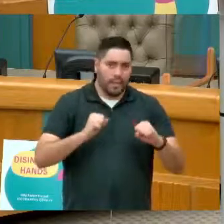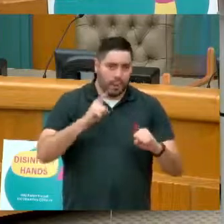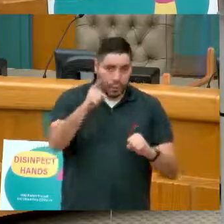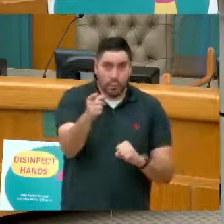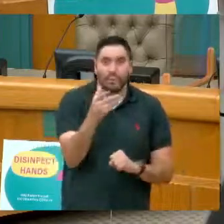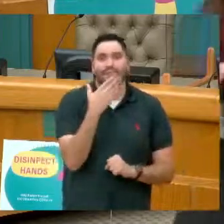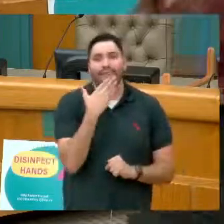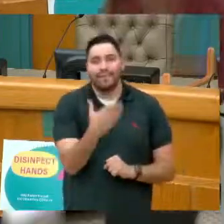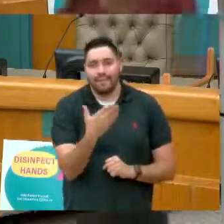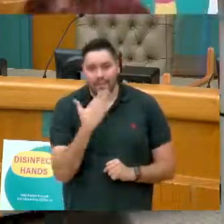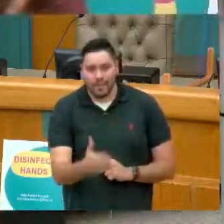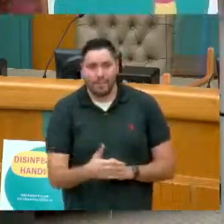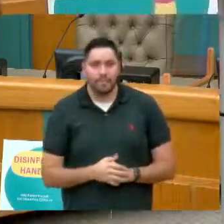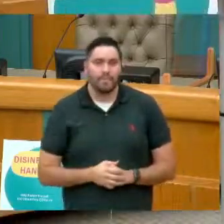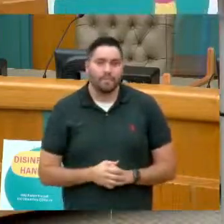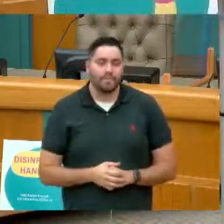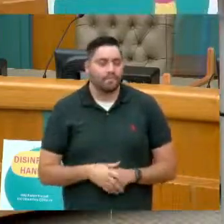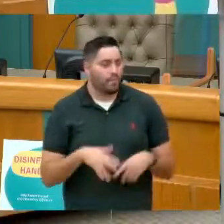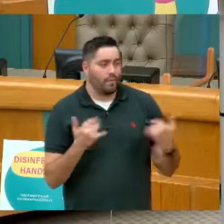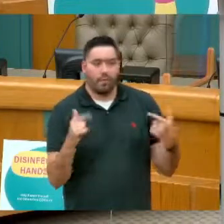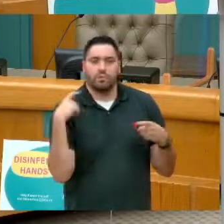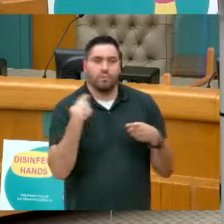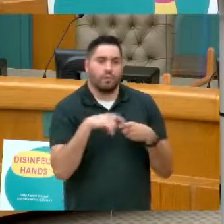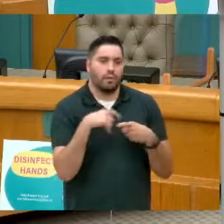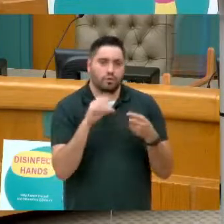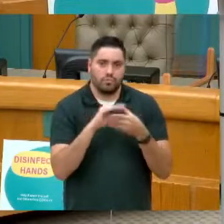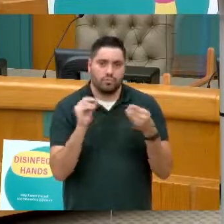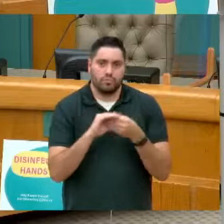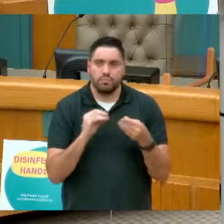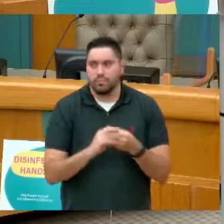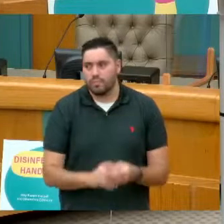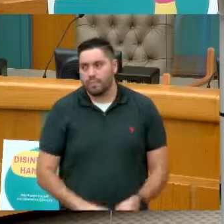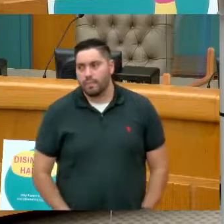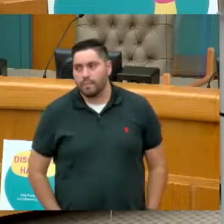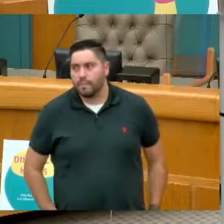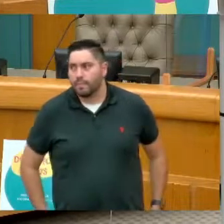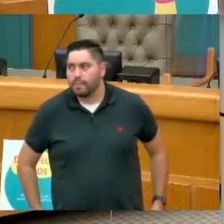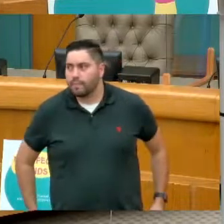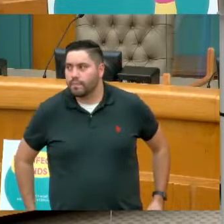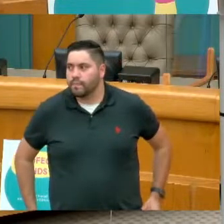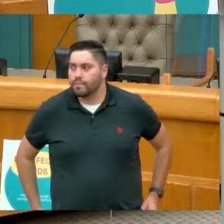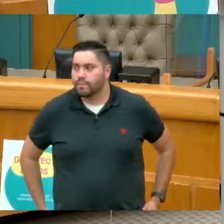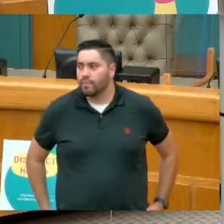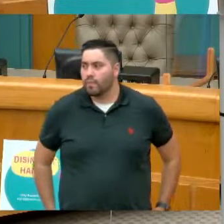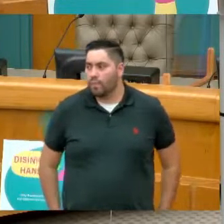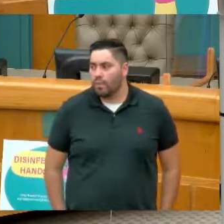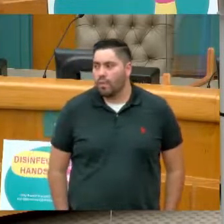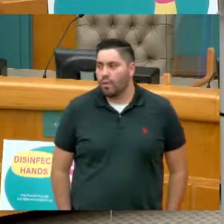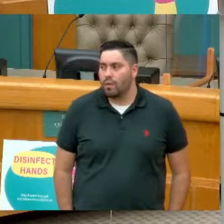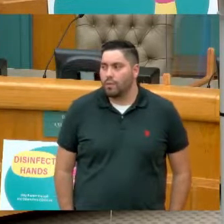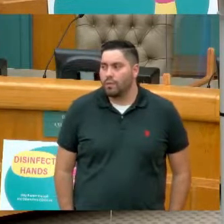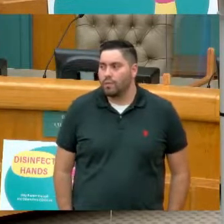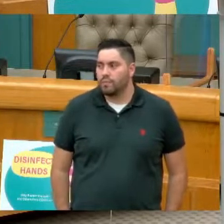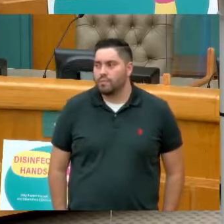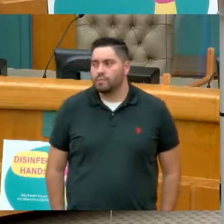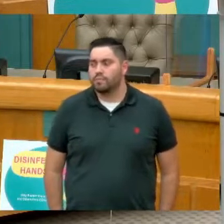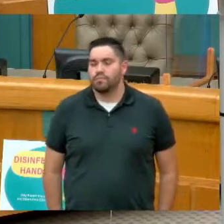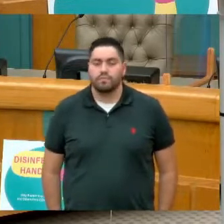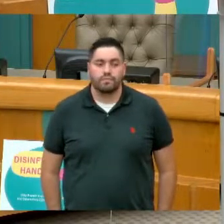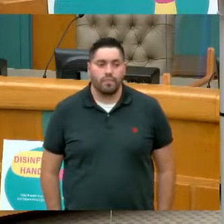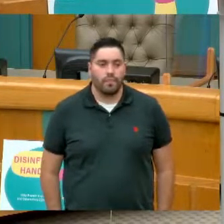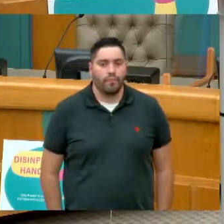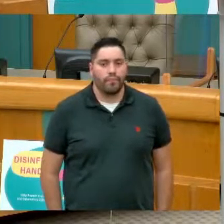can do better to serve you. And again, thank you. It's been an honor to serve as your county clerk. And get out and vote. We